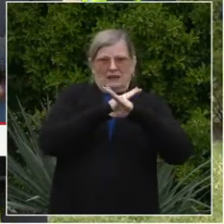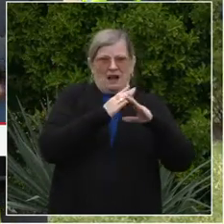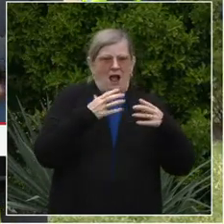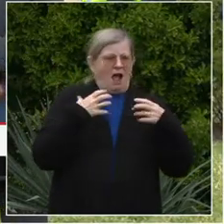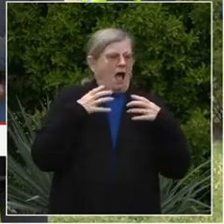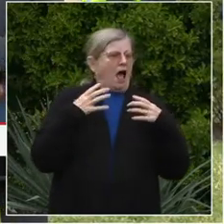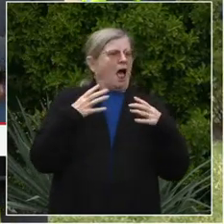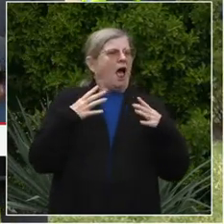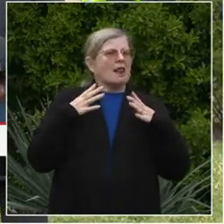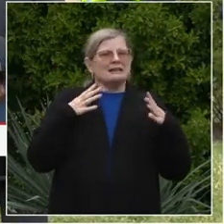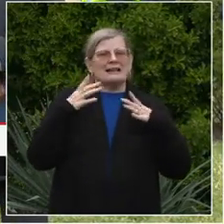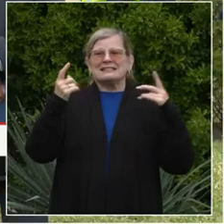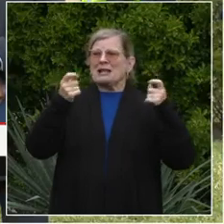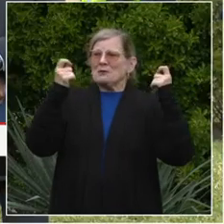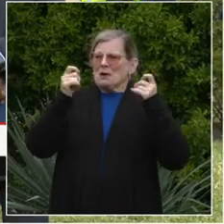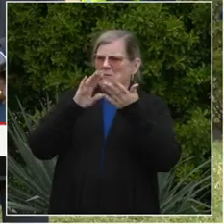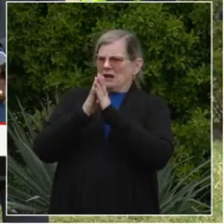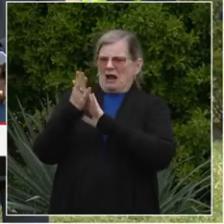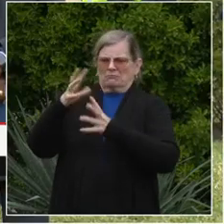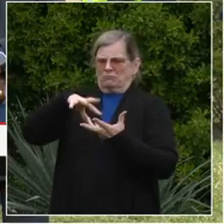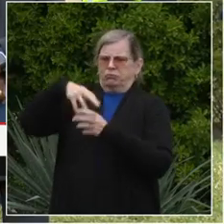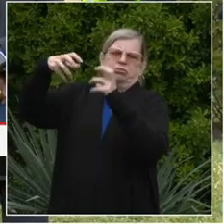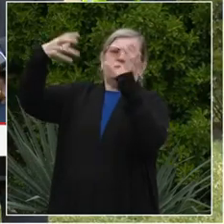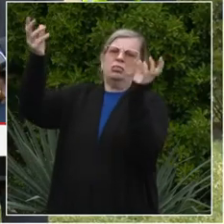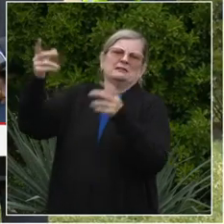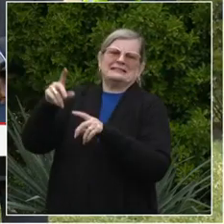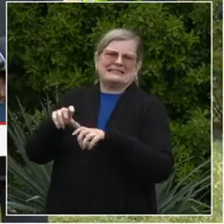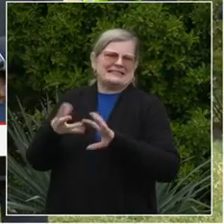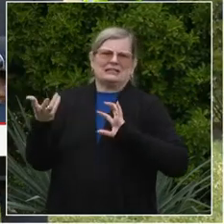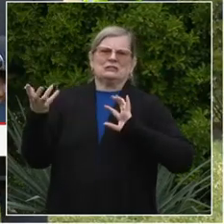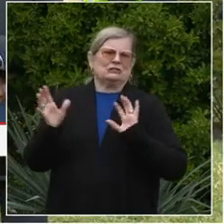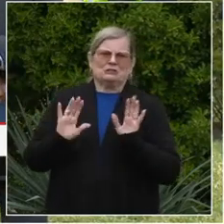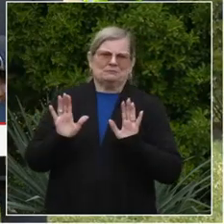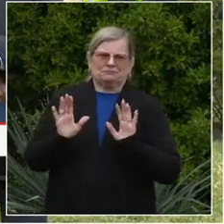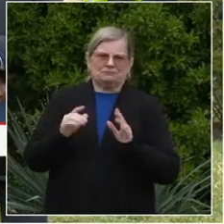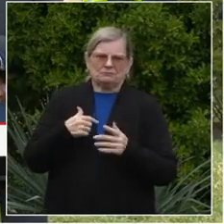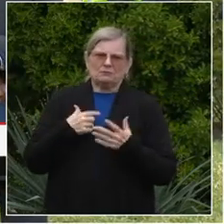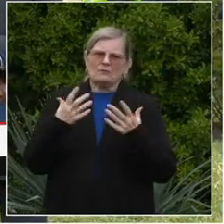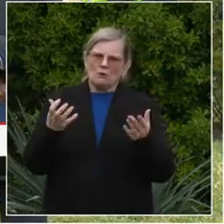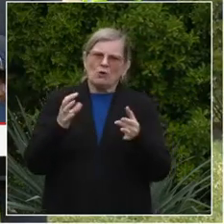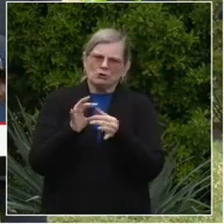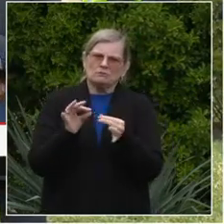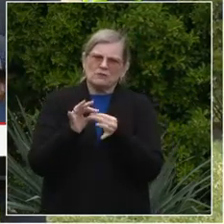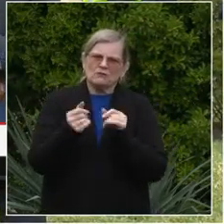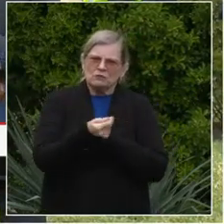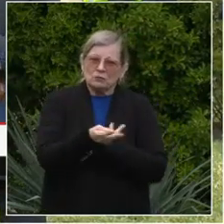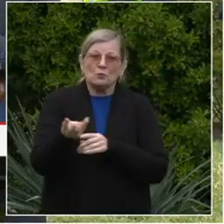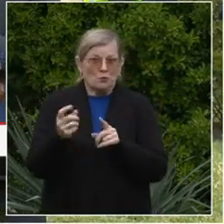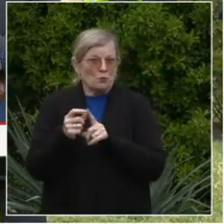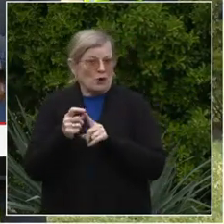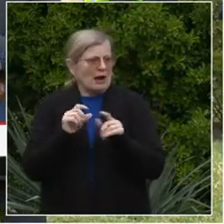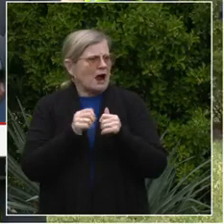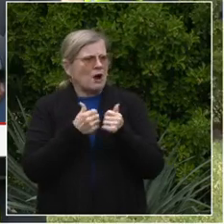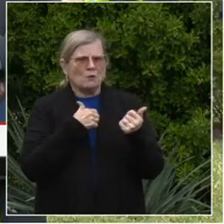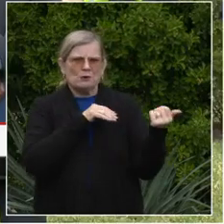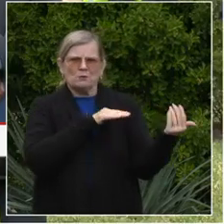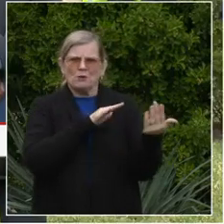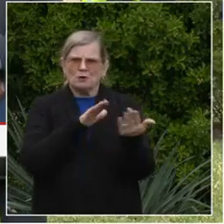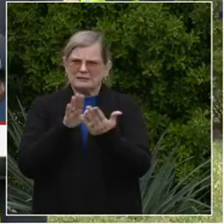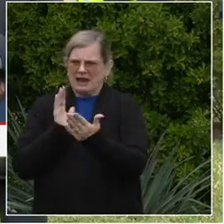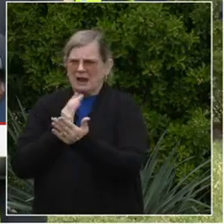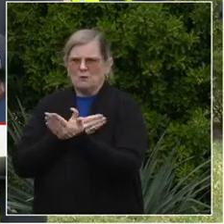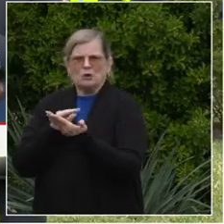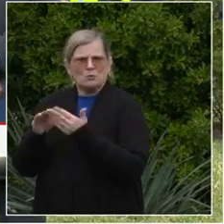tragic. So first, I want to say a few words about how we are approaching city and the crime right now, and